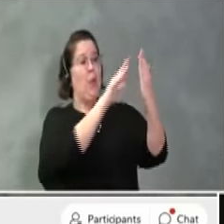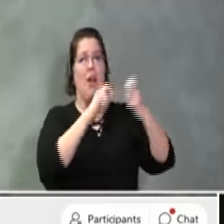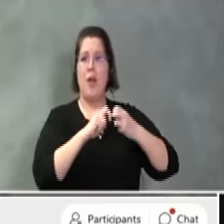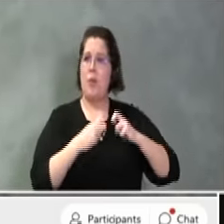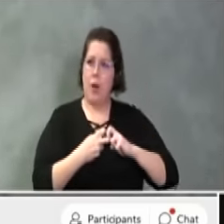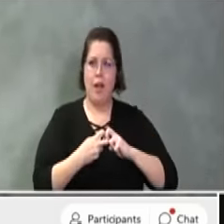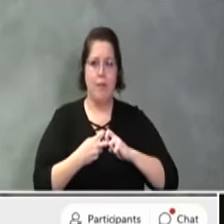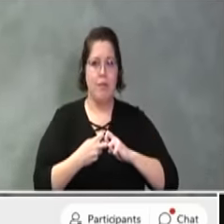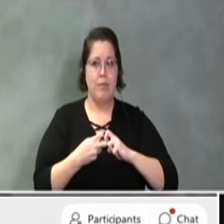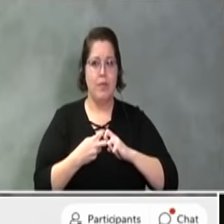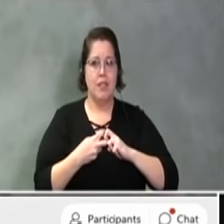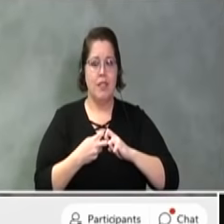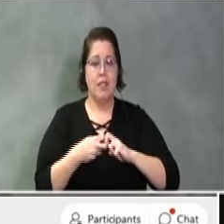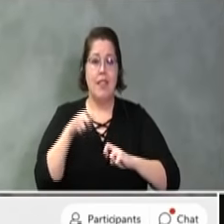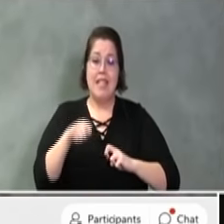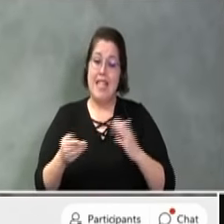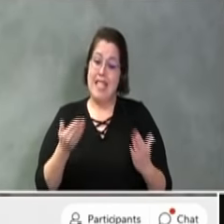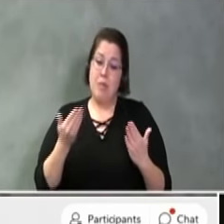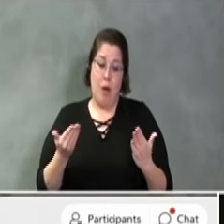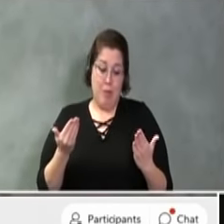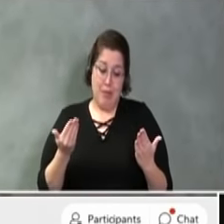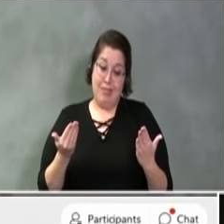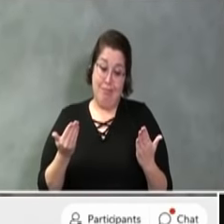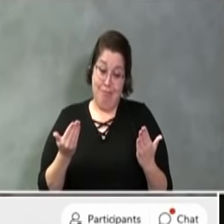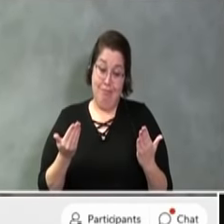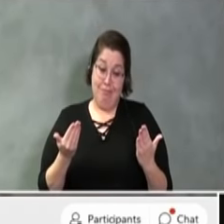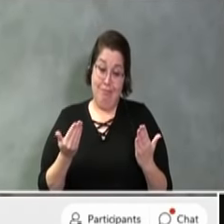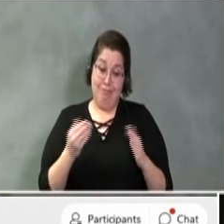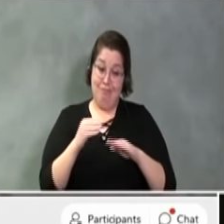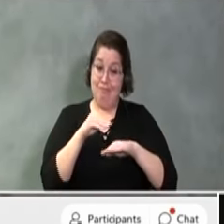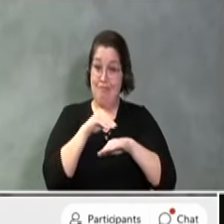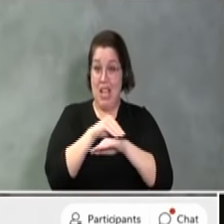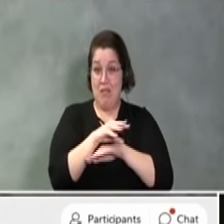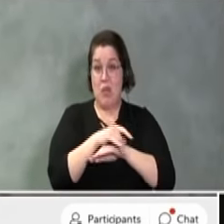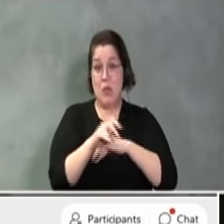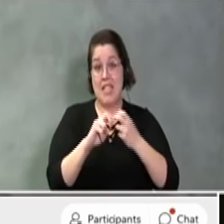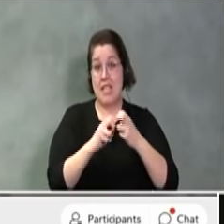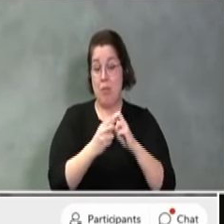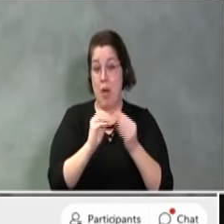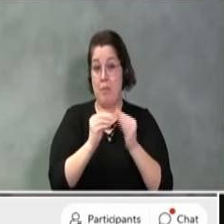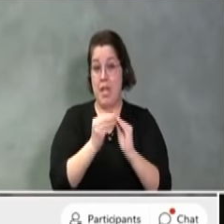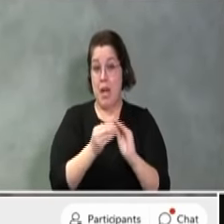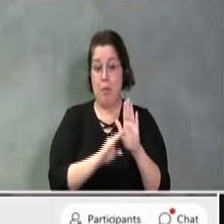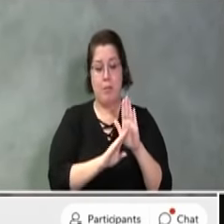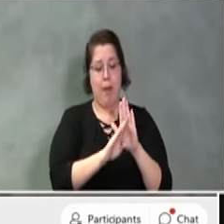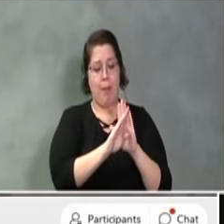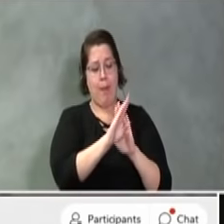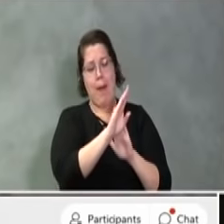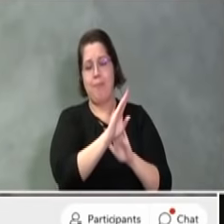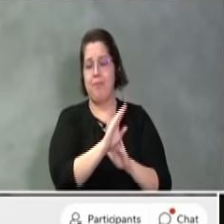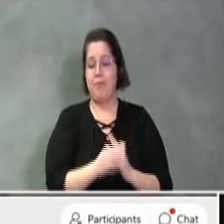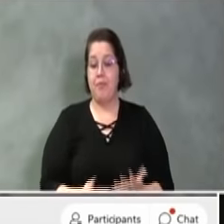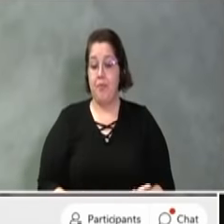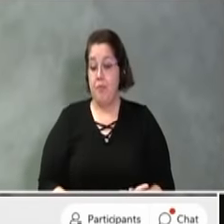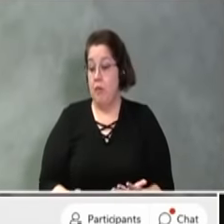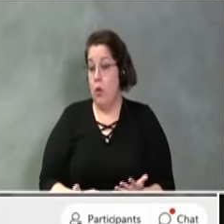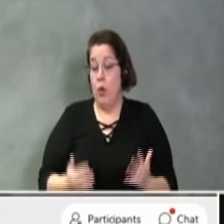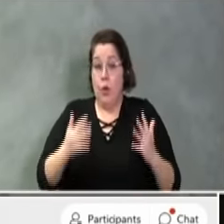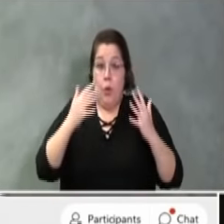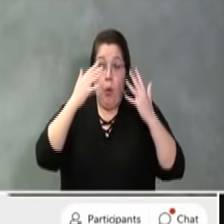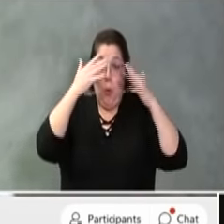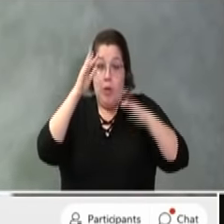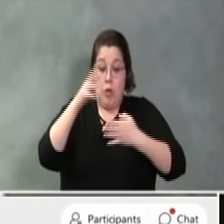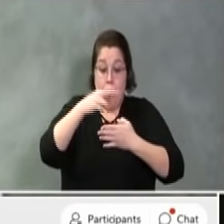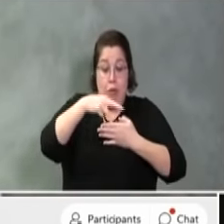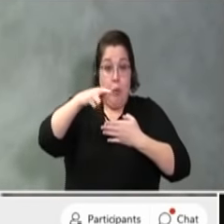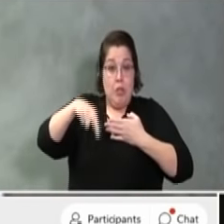probably contributing to it. We don't know yet the results of Christmas.